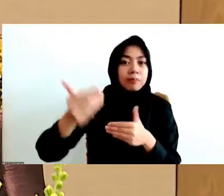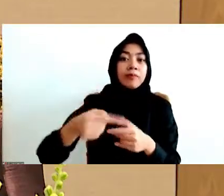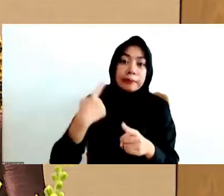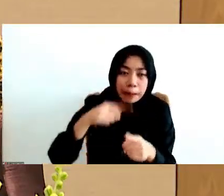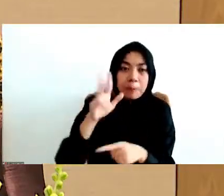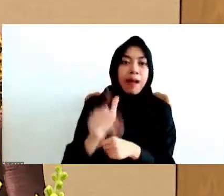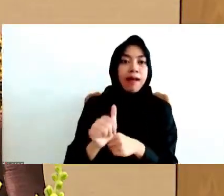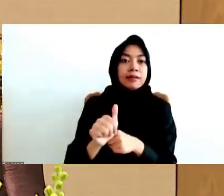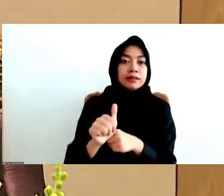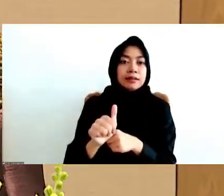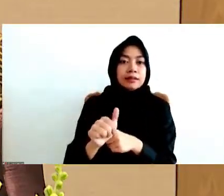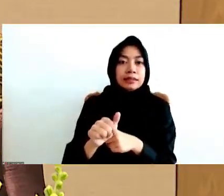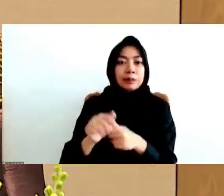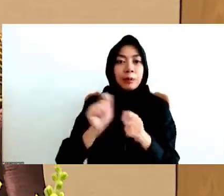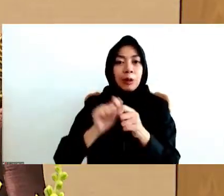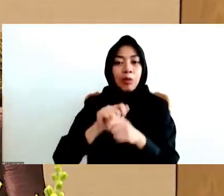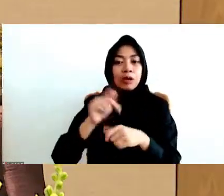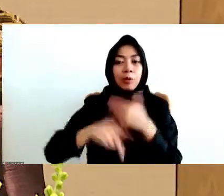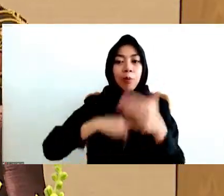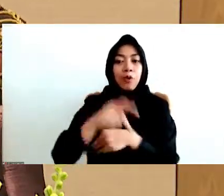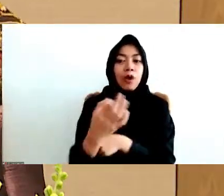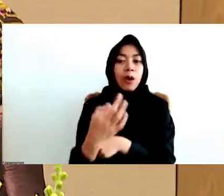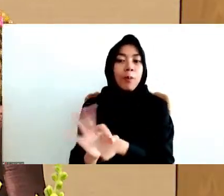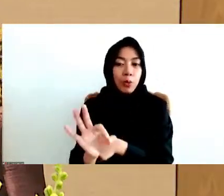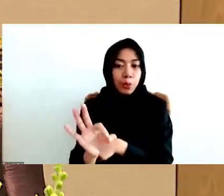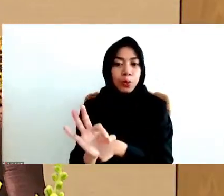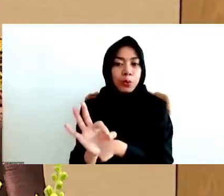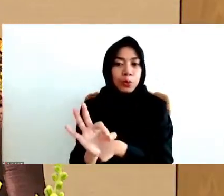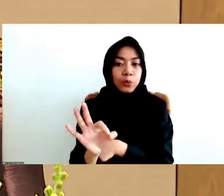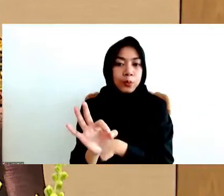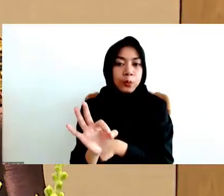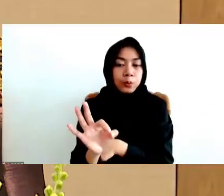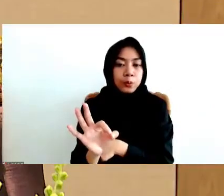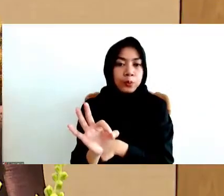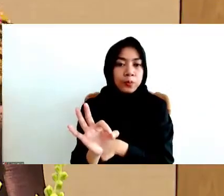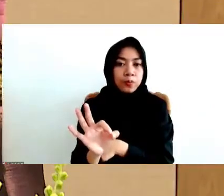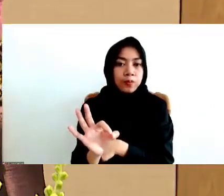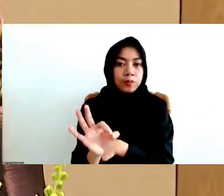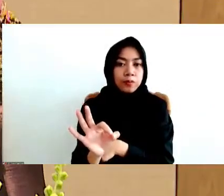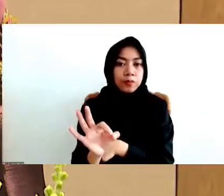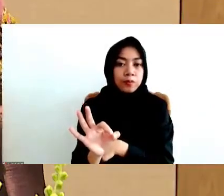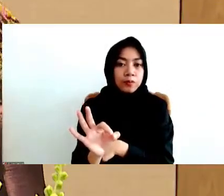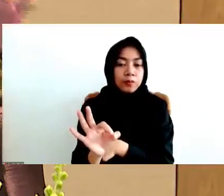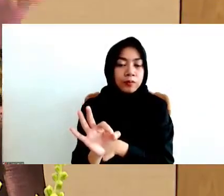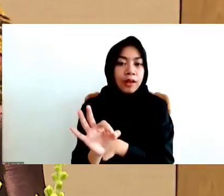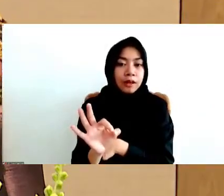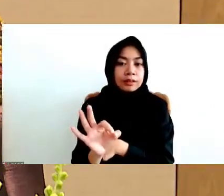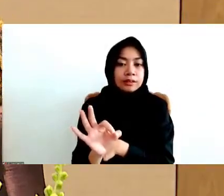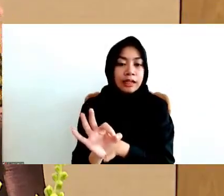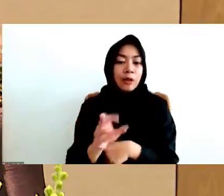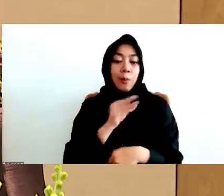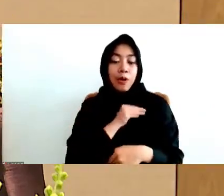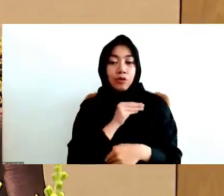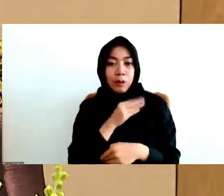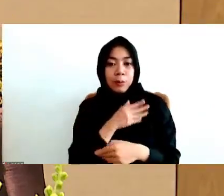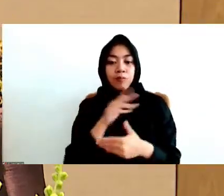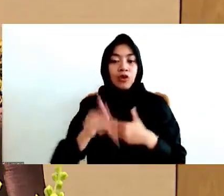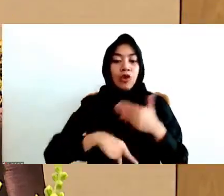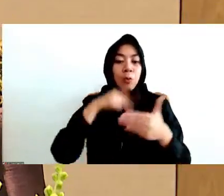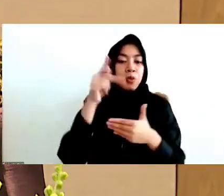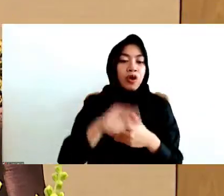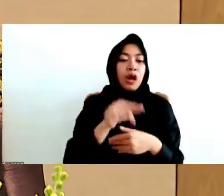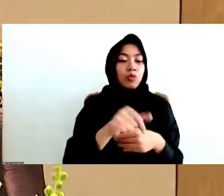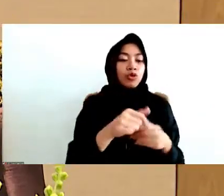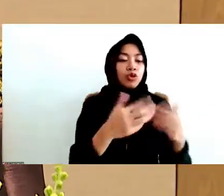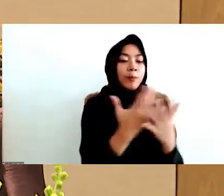new programs. So knowing that it's not just the regular or the poor, the vulnerable, including the